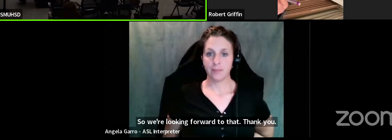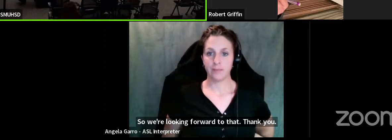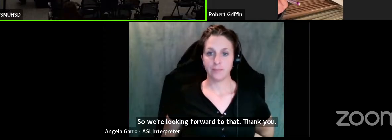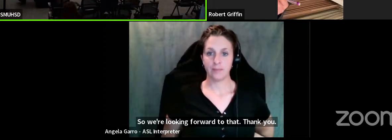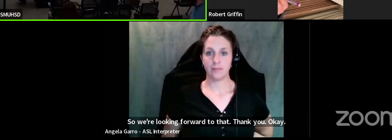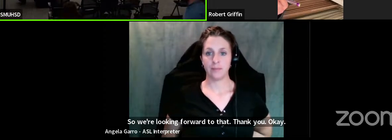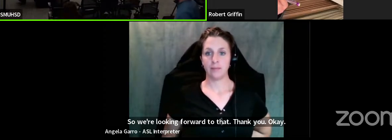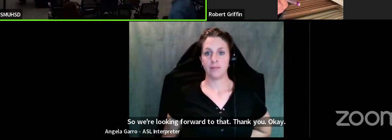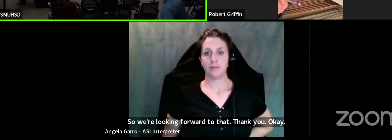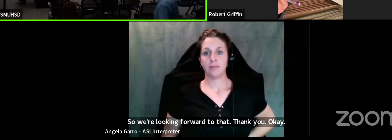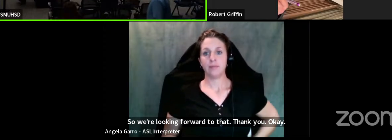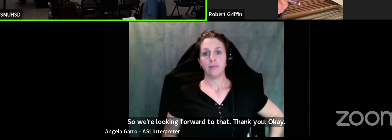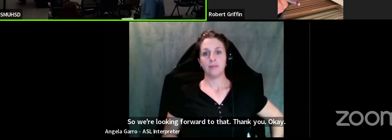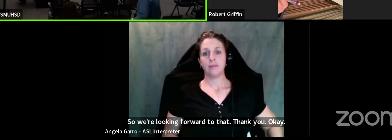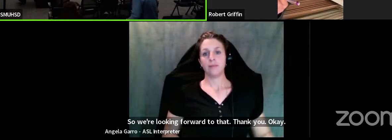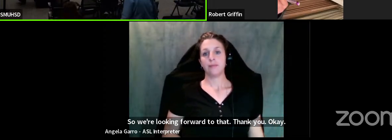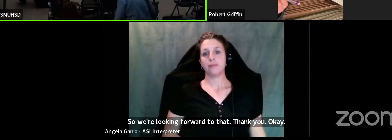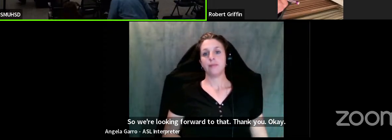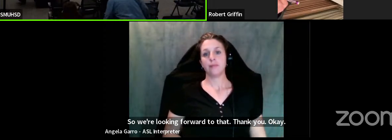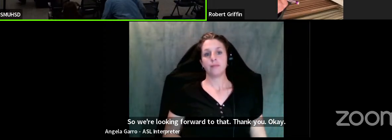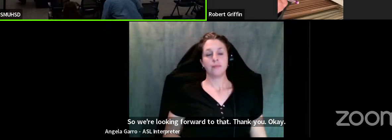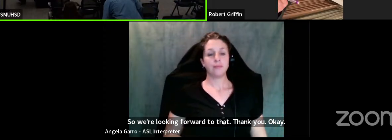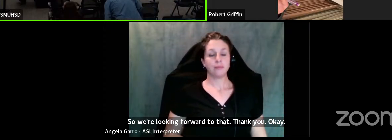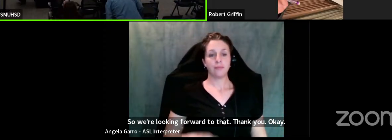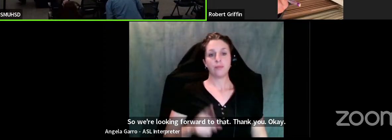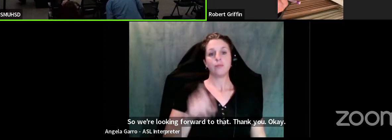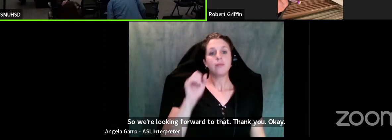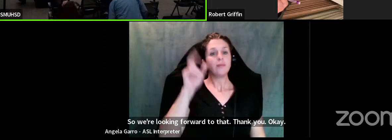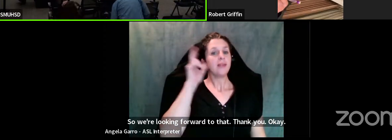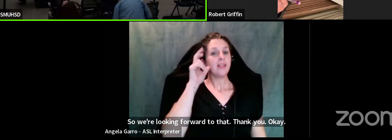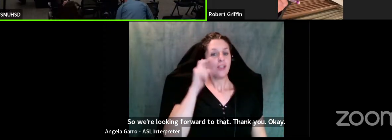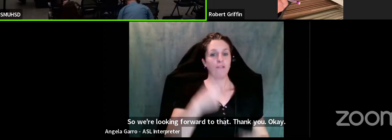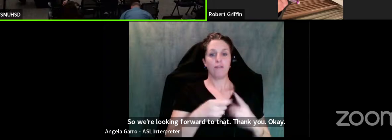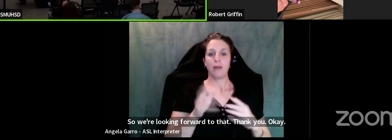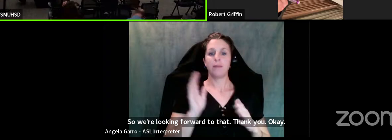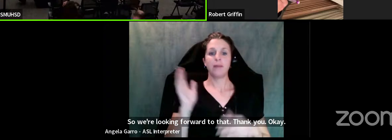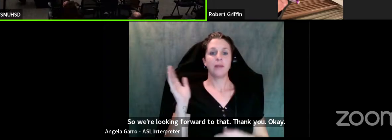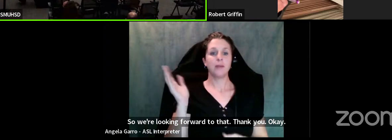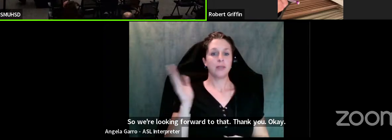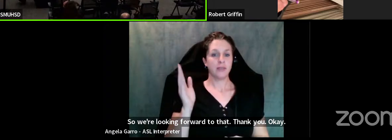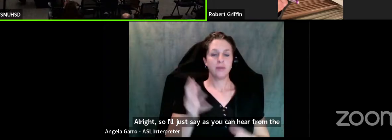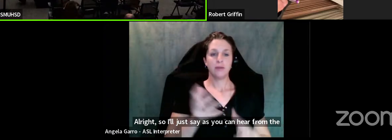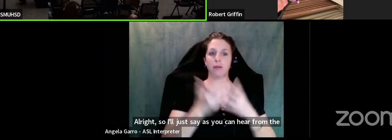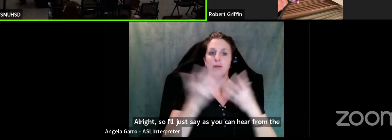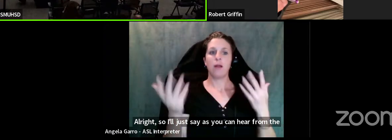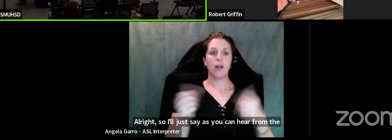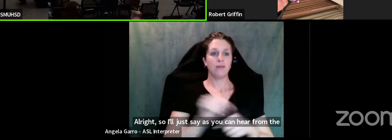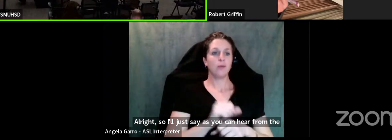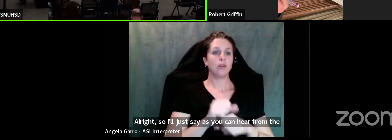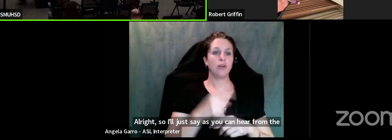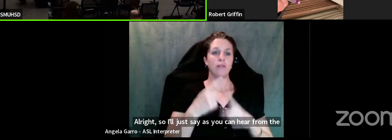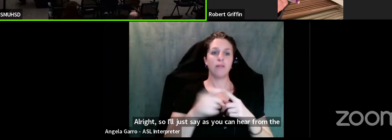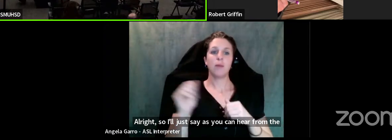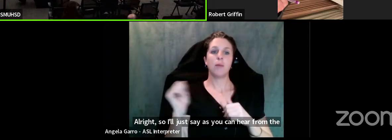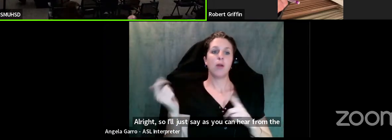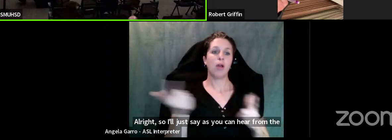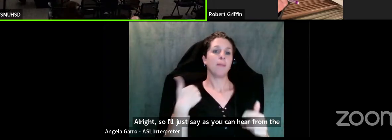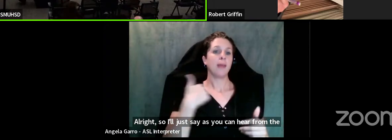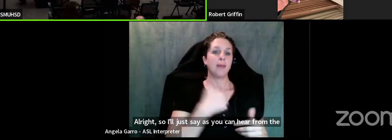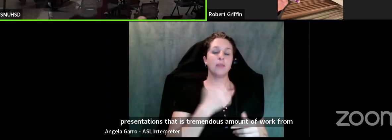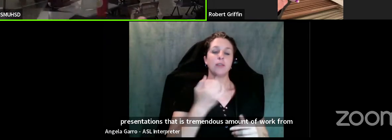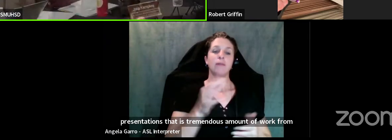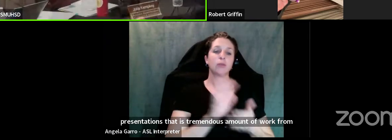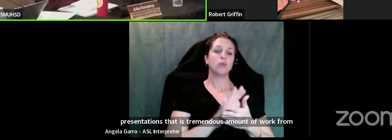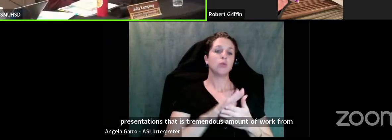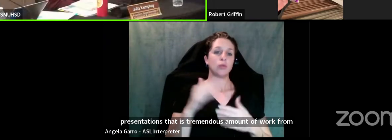All right, so I'll just say, as you can hear from the presentations, that a tremendous amount of work from all members of their school community are